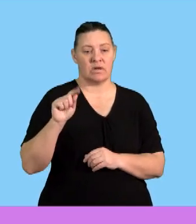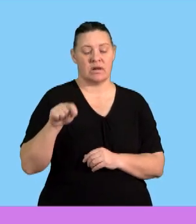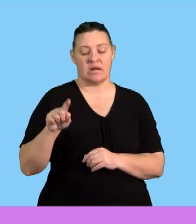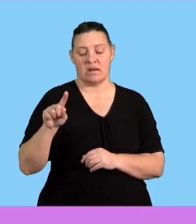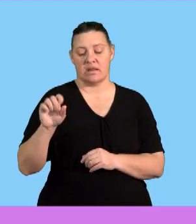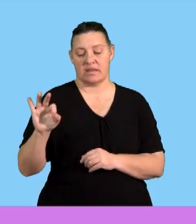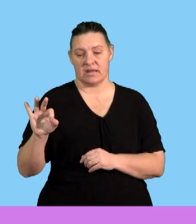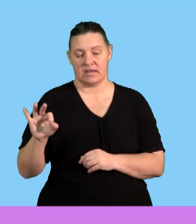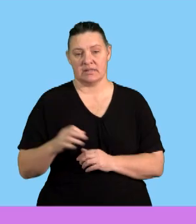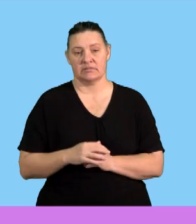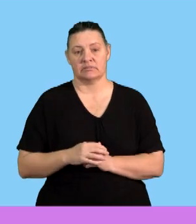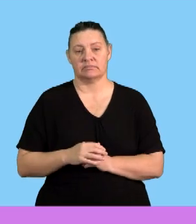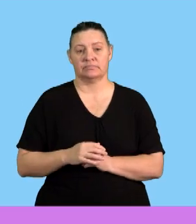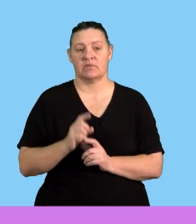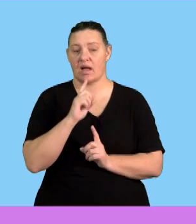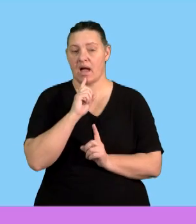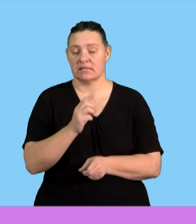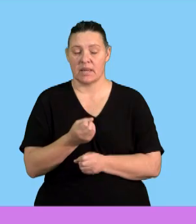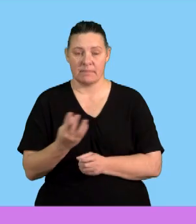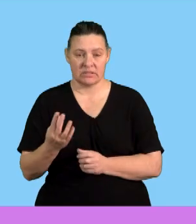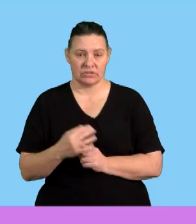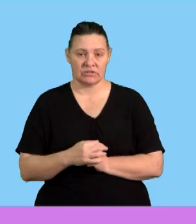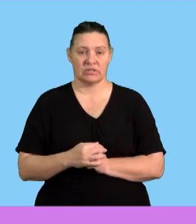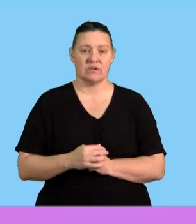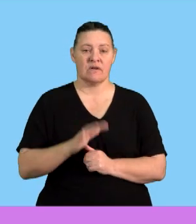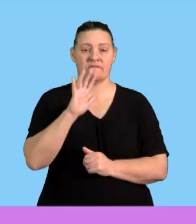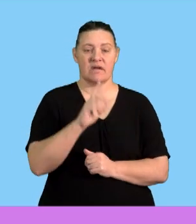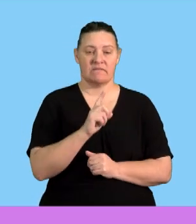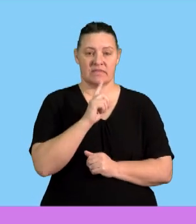461 Rand 13, and that is